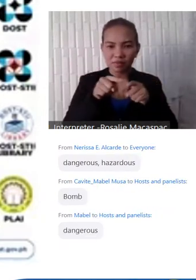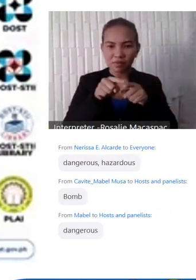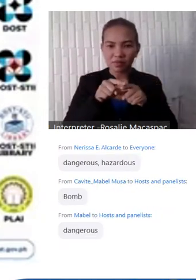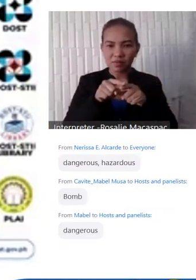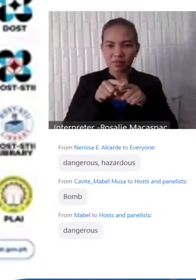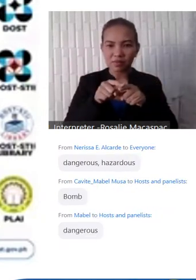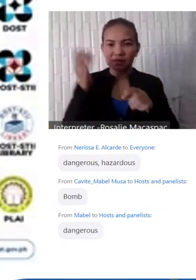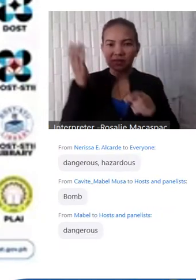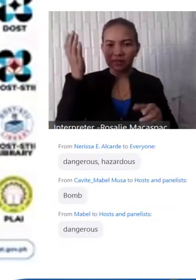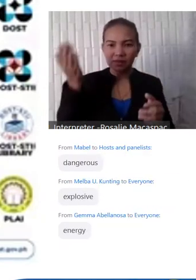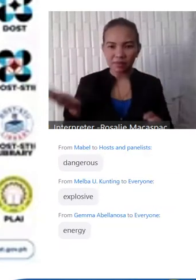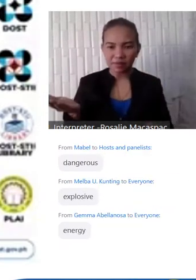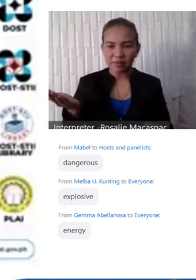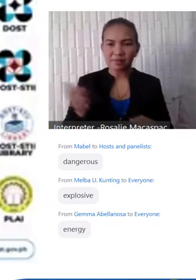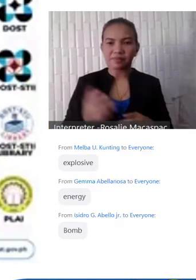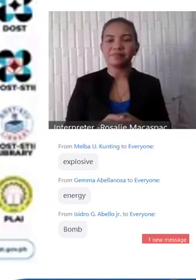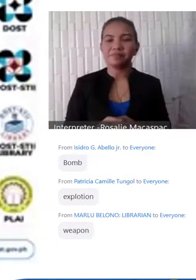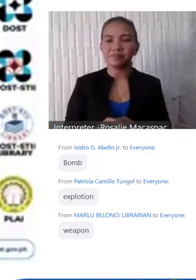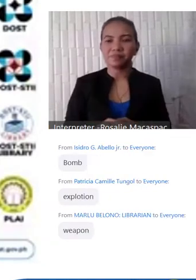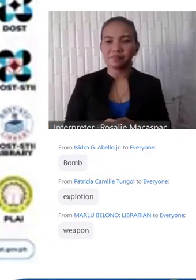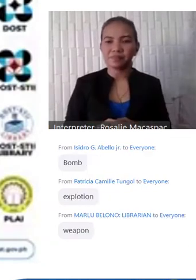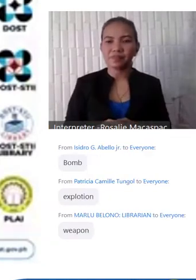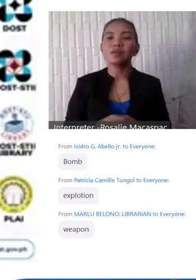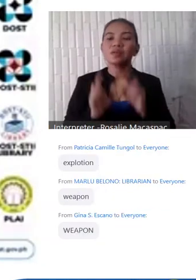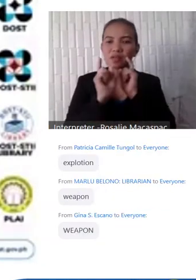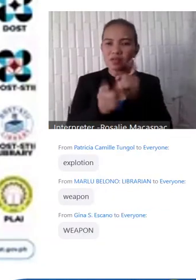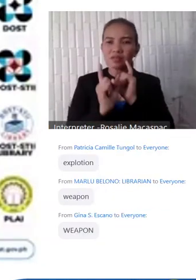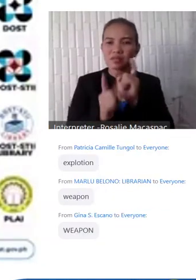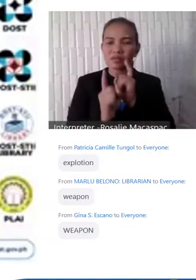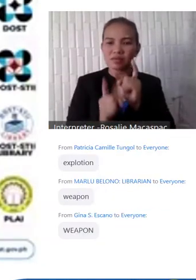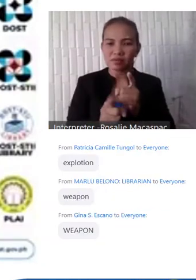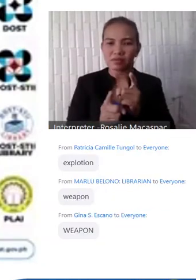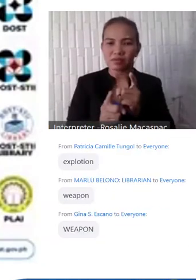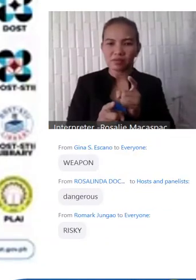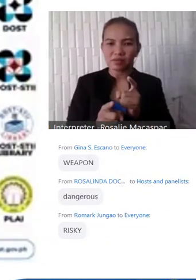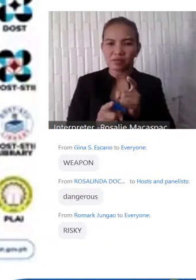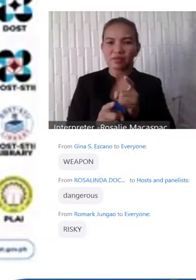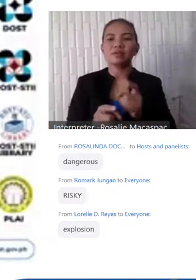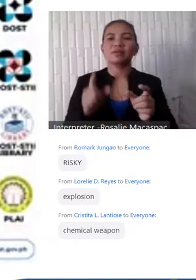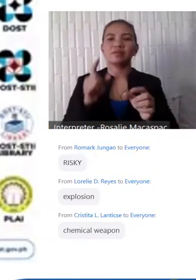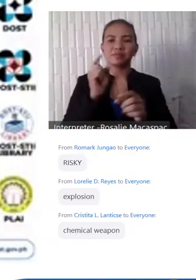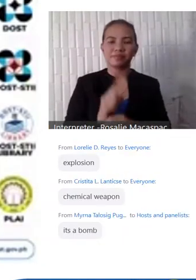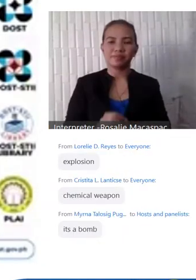And then there you should be able to answer, to enter your answers.